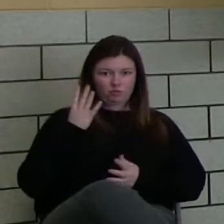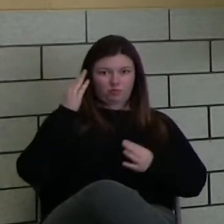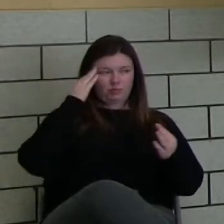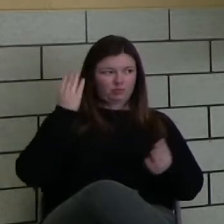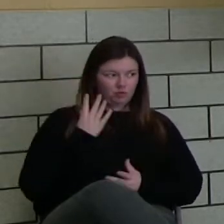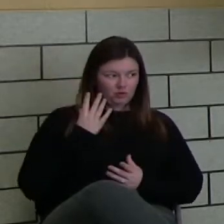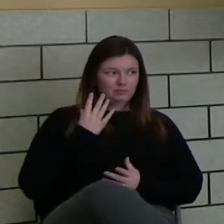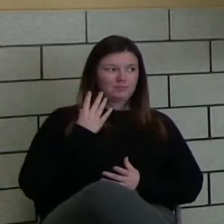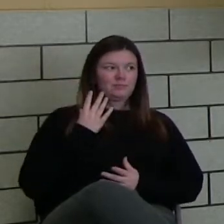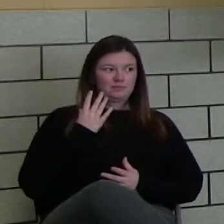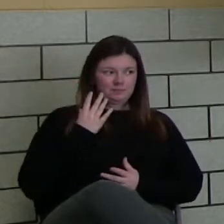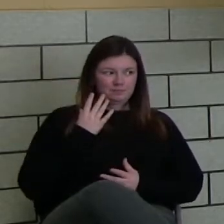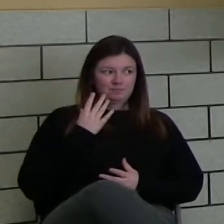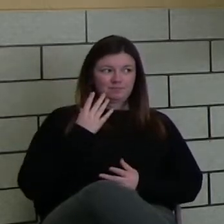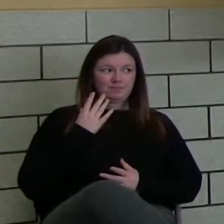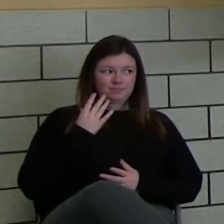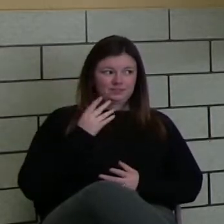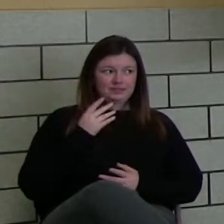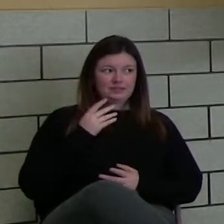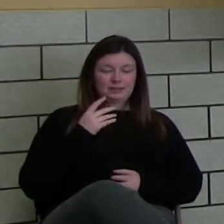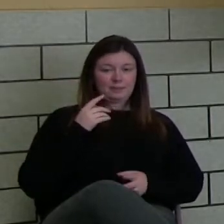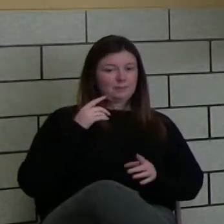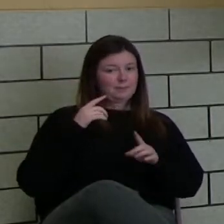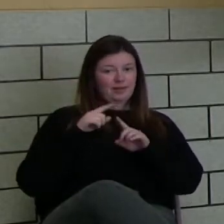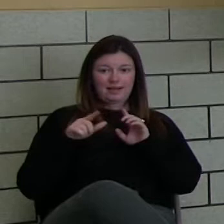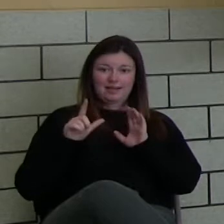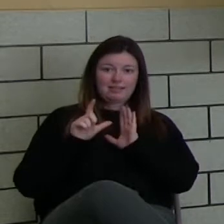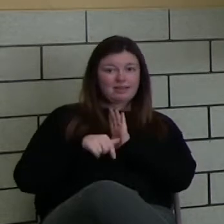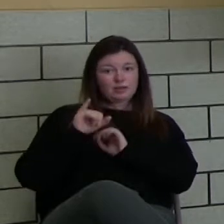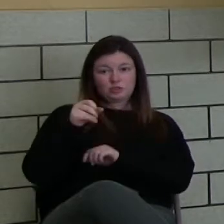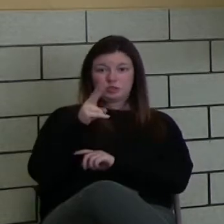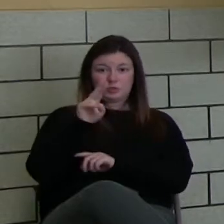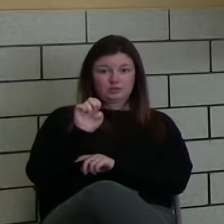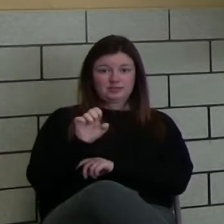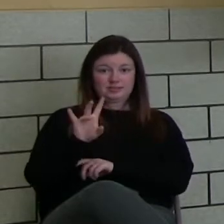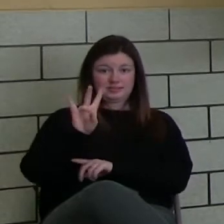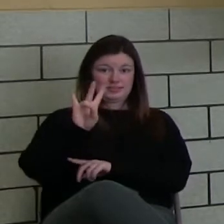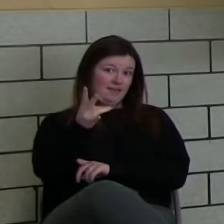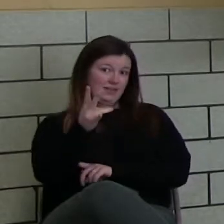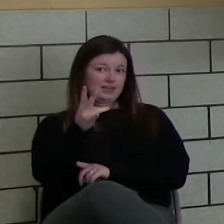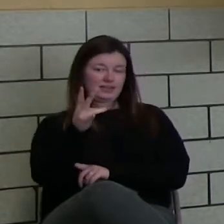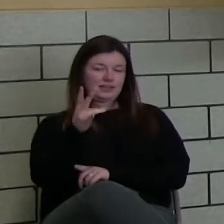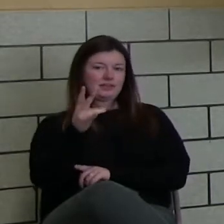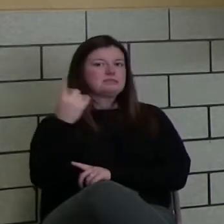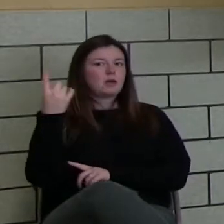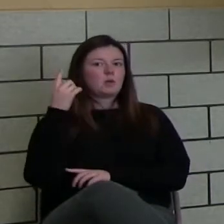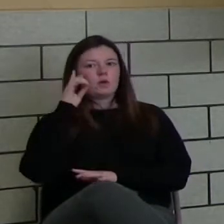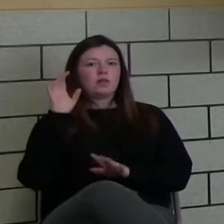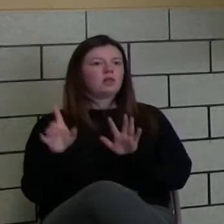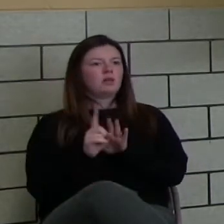And even then, January 7th, somebody's gonna say, or June 7th, somebody's gonna say, I didn't